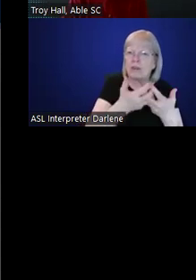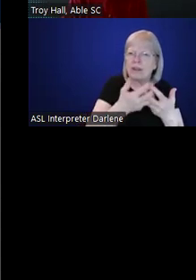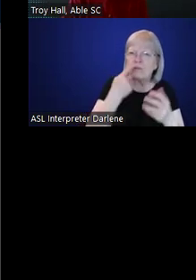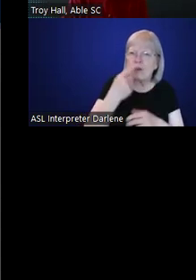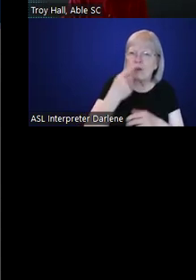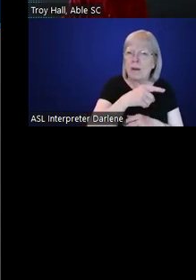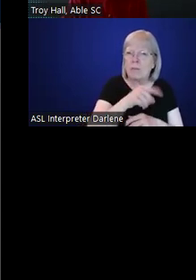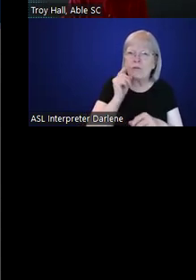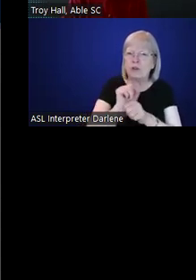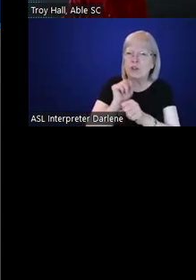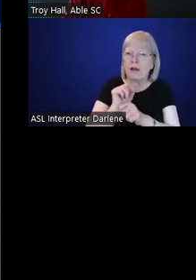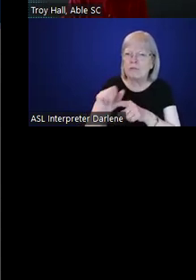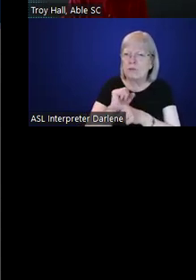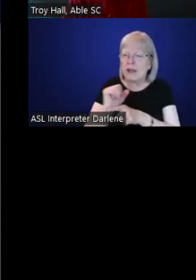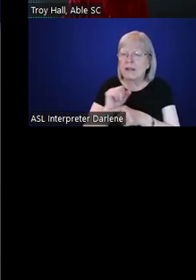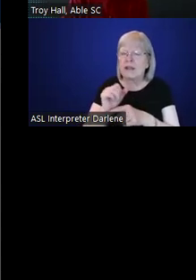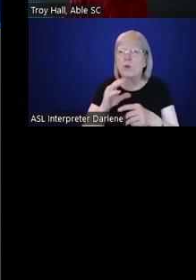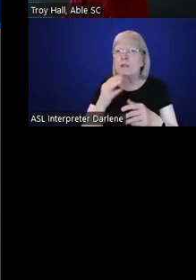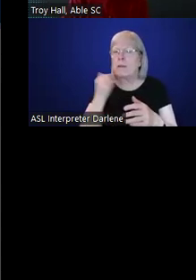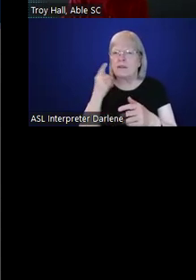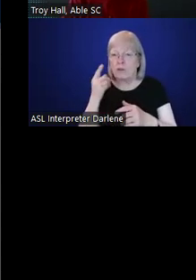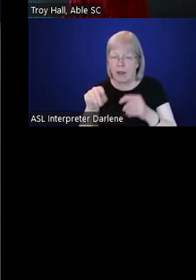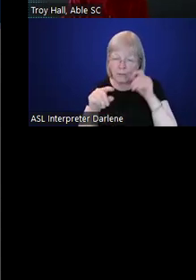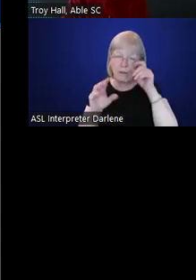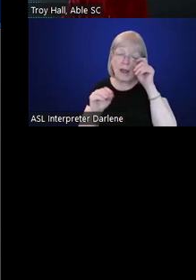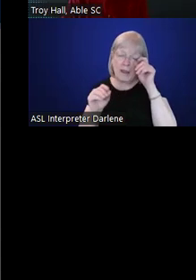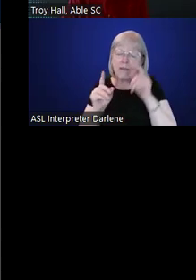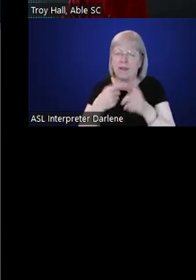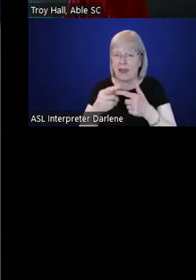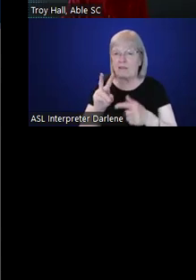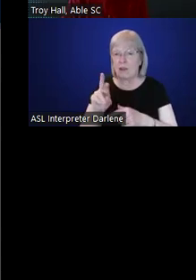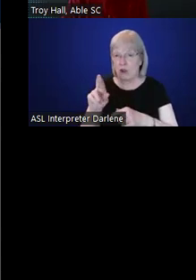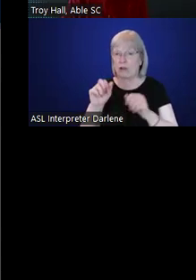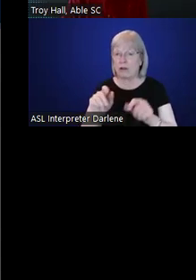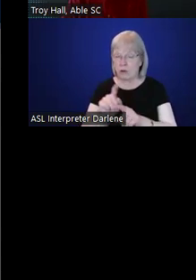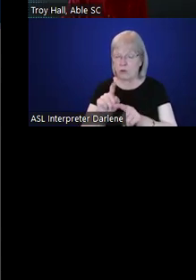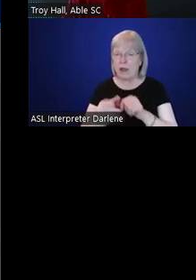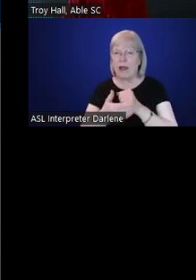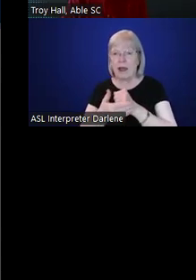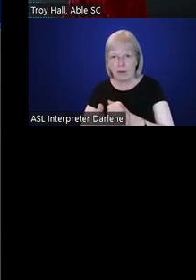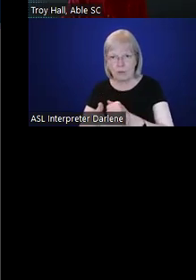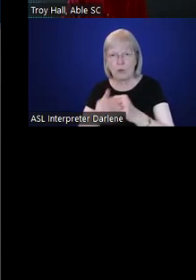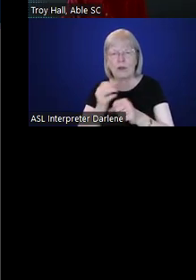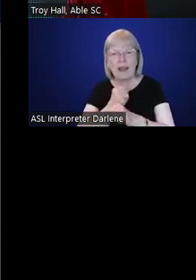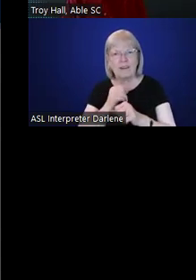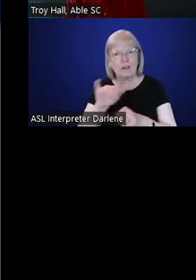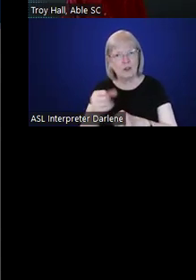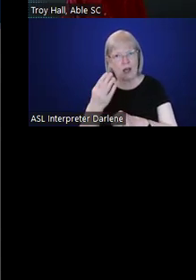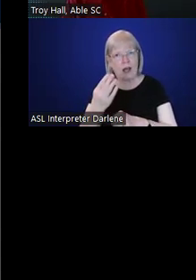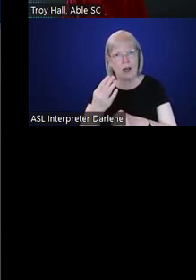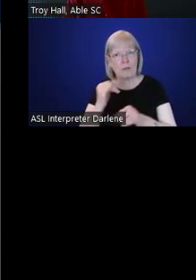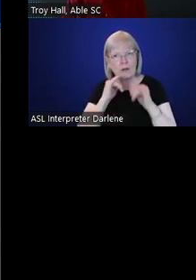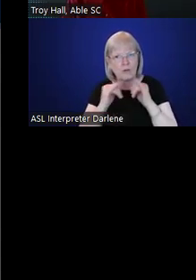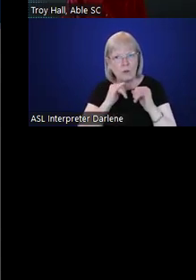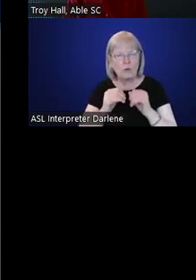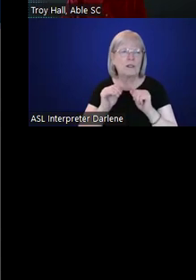them. And then through job placement assistance, VR can help consumers arrange job interviews, conduct some outreach